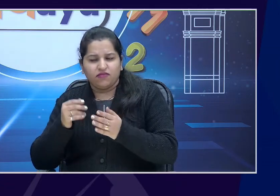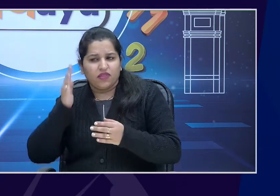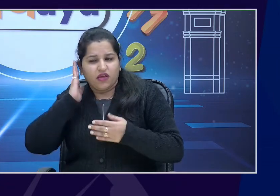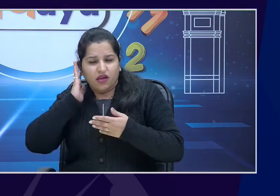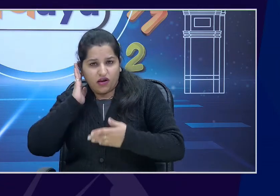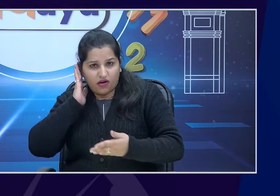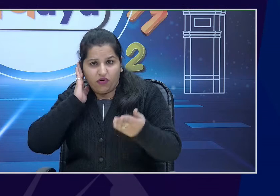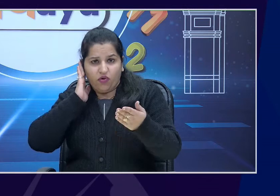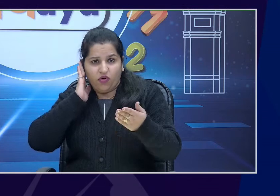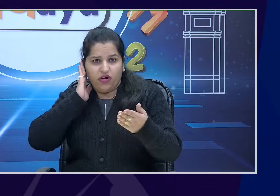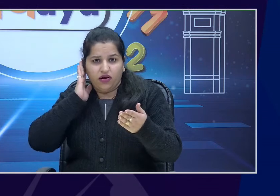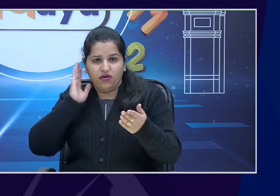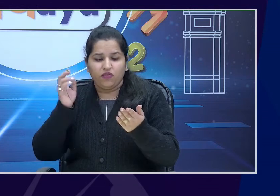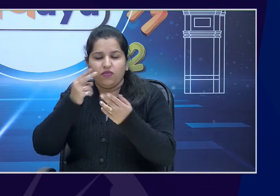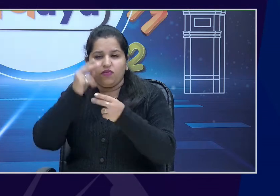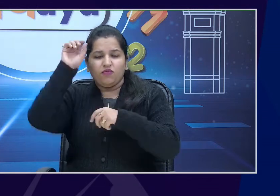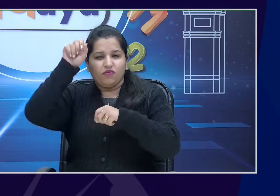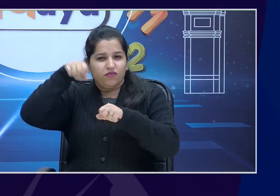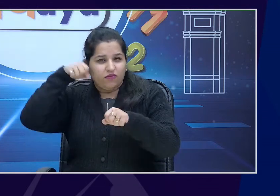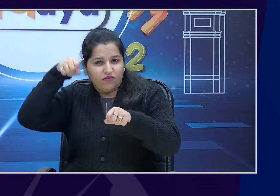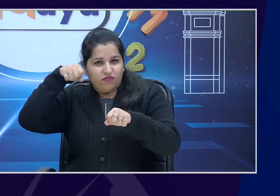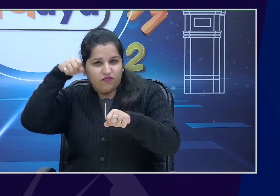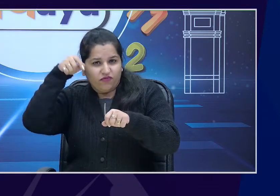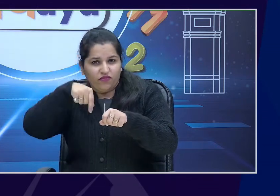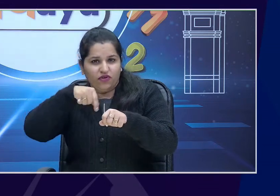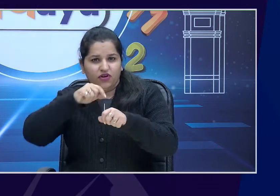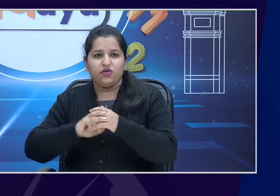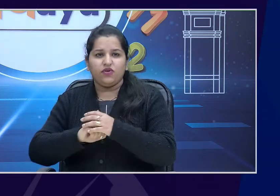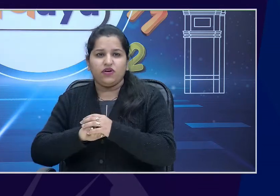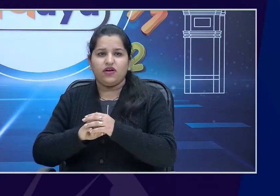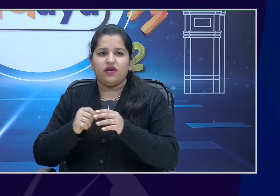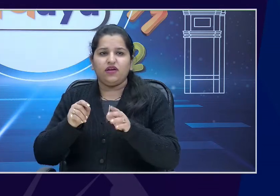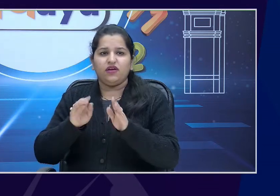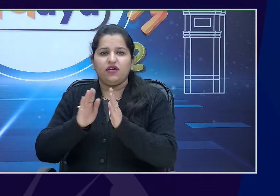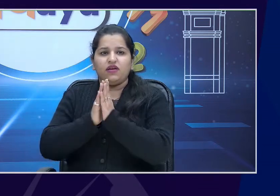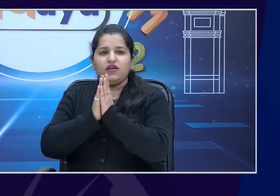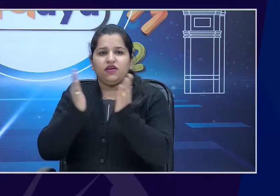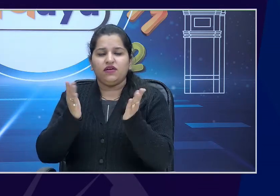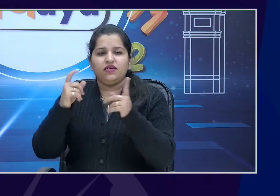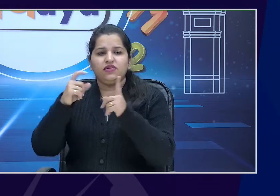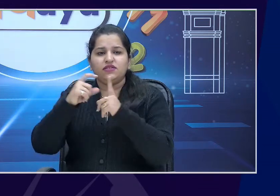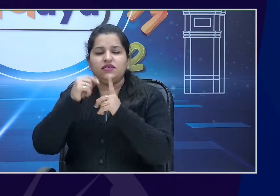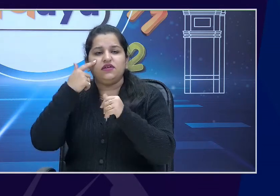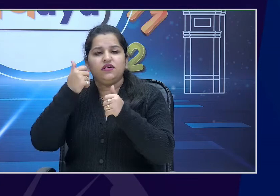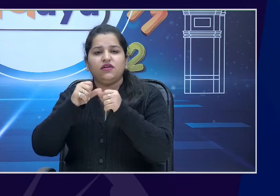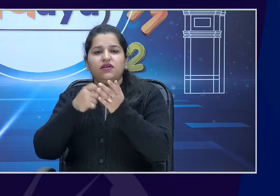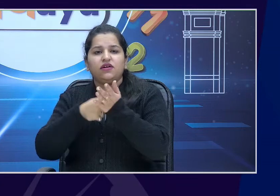are various form of diary. Digital diary are also. Prepare a diary.